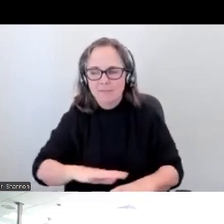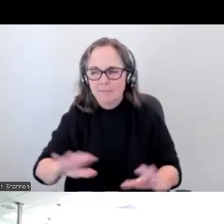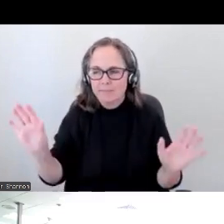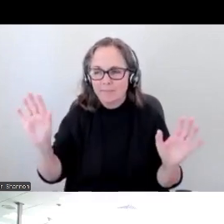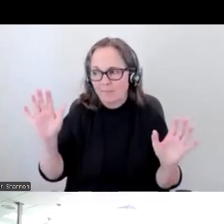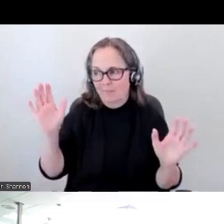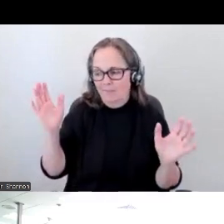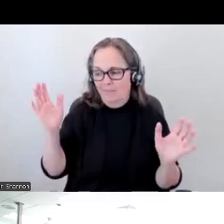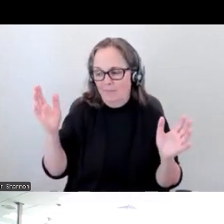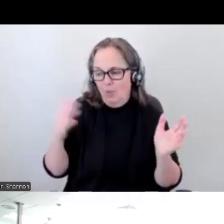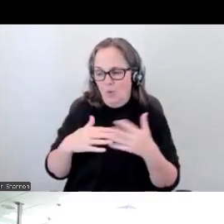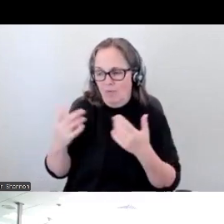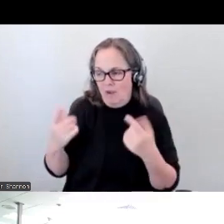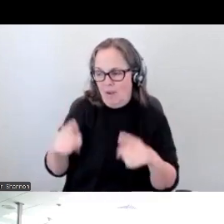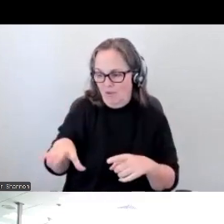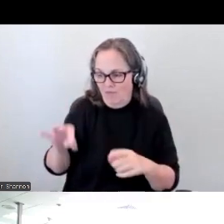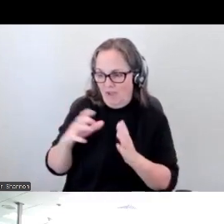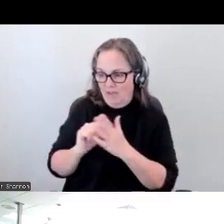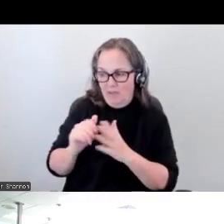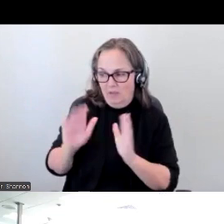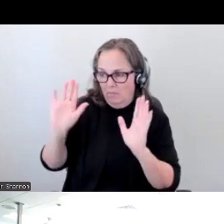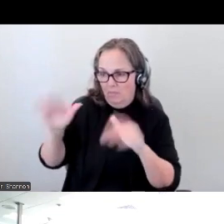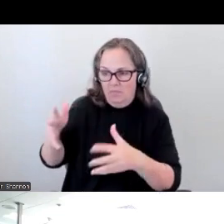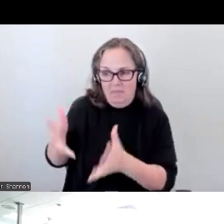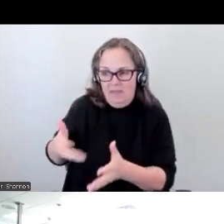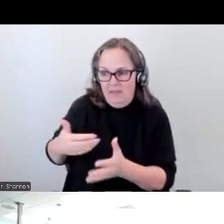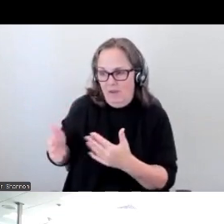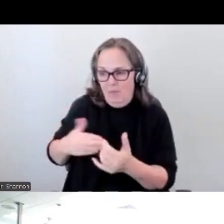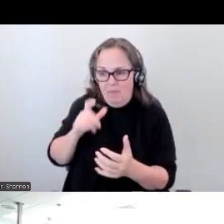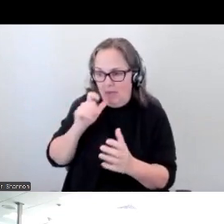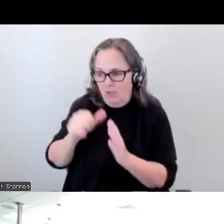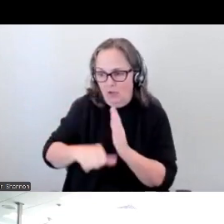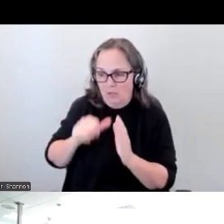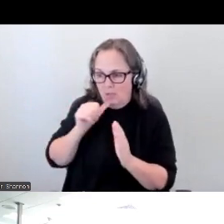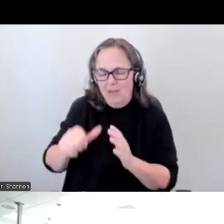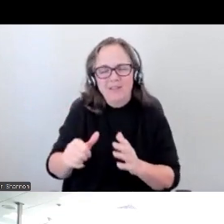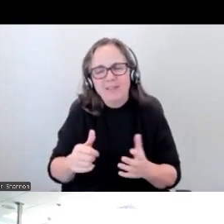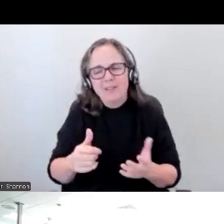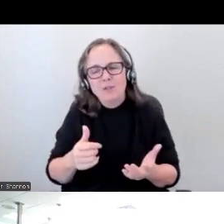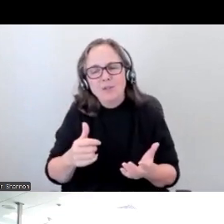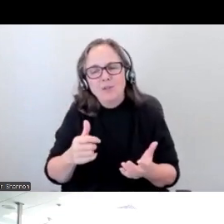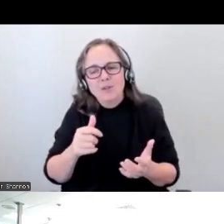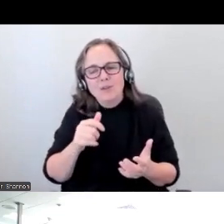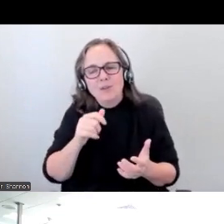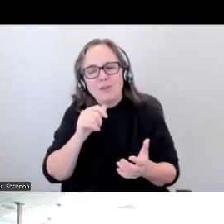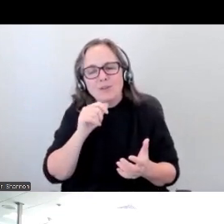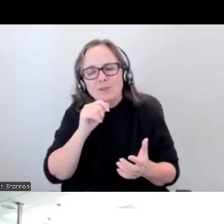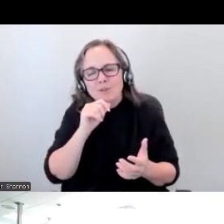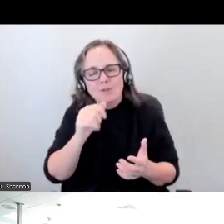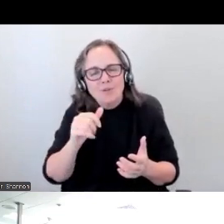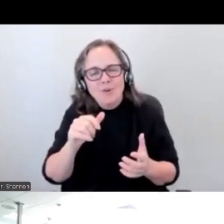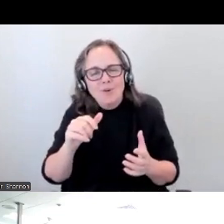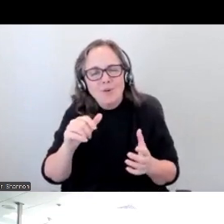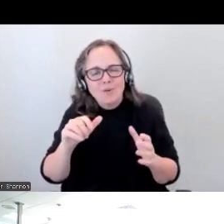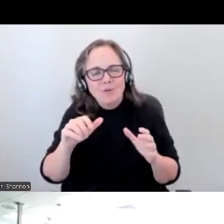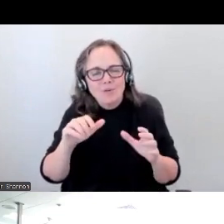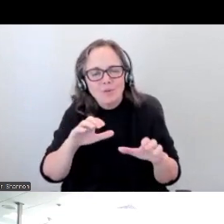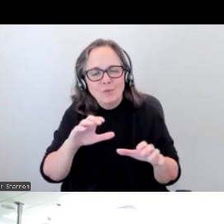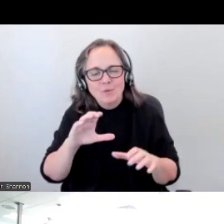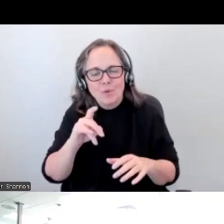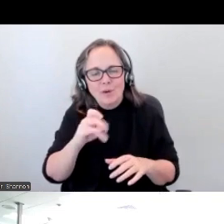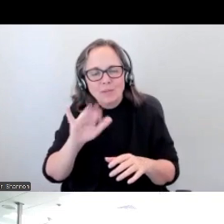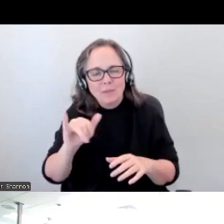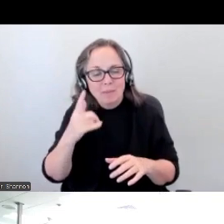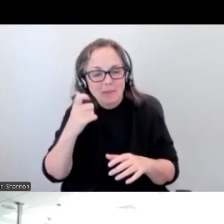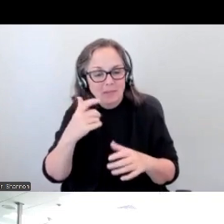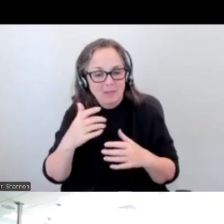whatever happens, I'm not going to do anything about it, then there's no point putting a patient at risk of doing a colonoscopy, right? Because whatever you find, you're